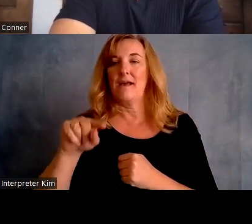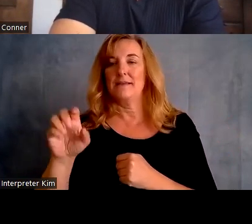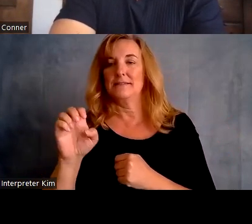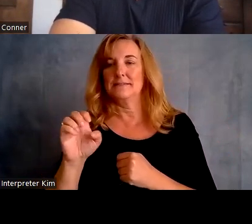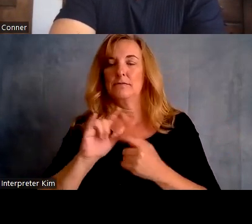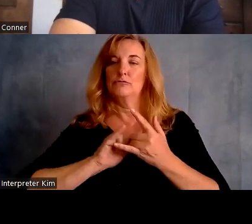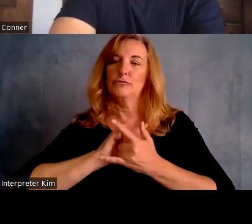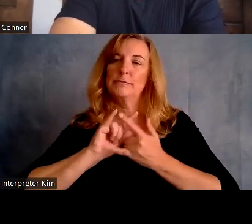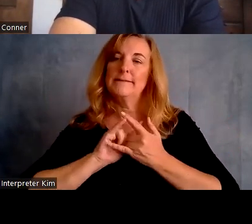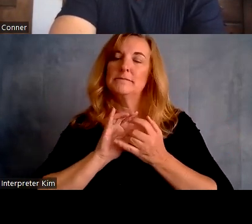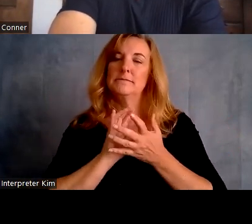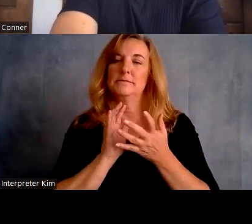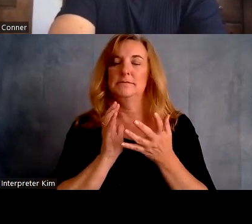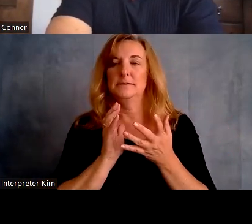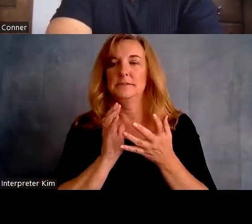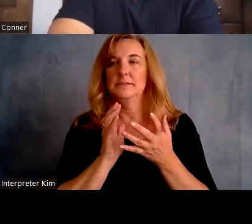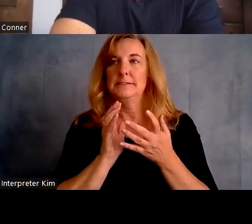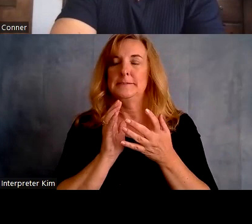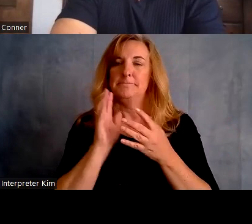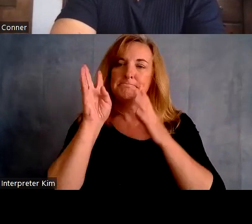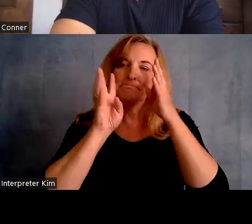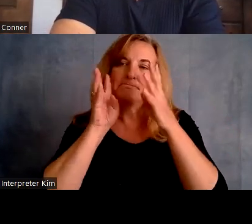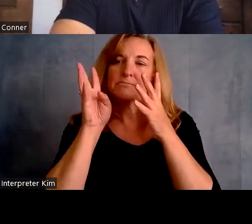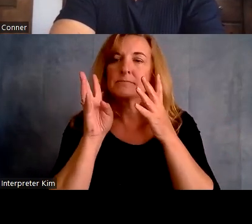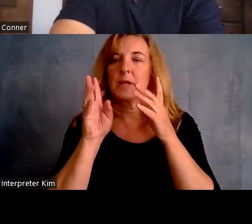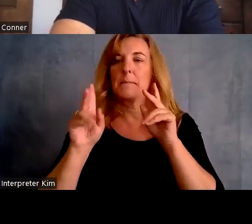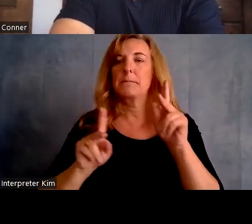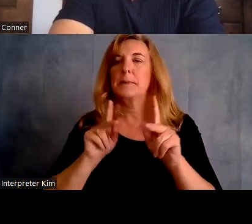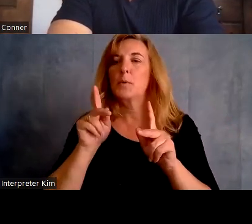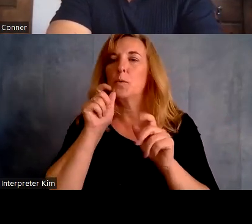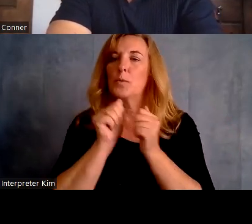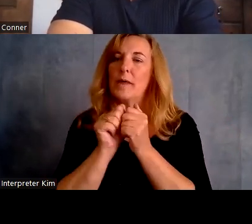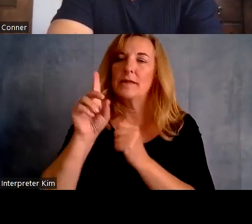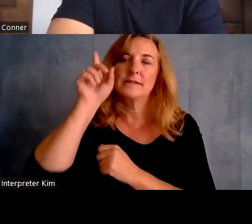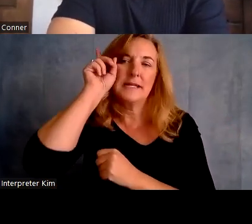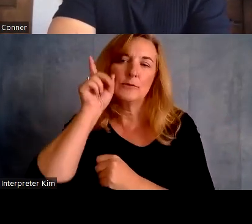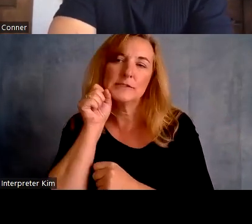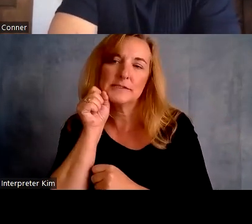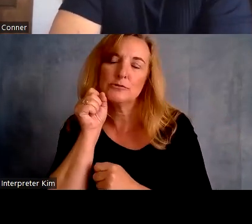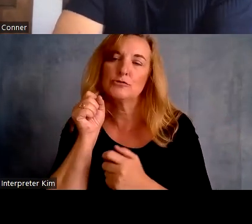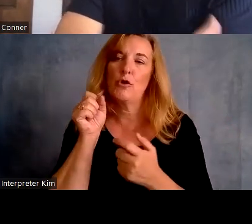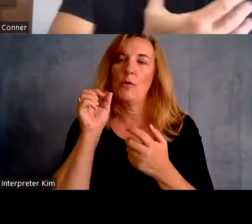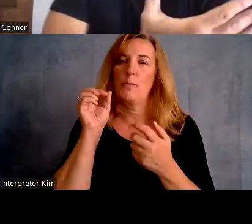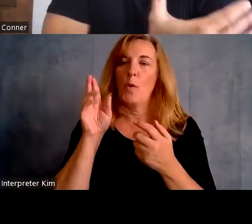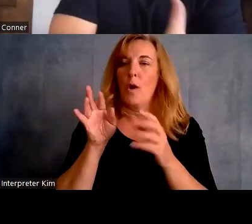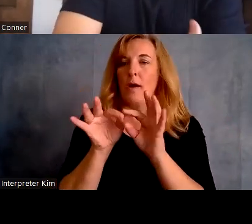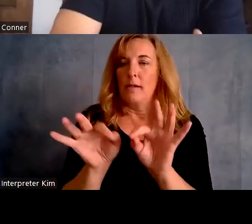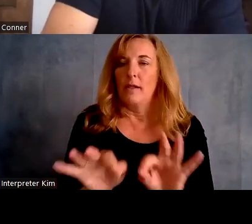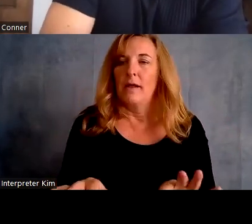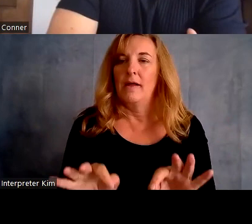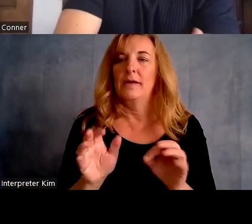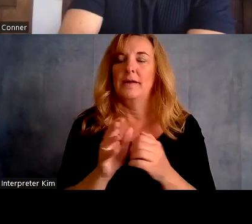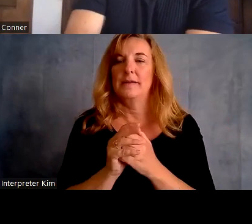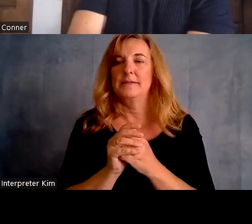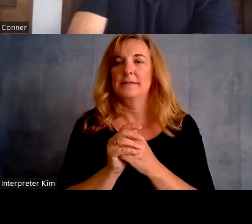There's your person with Down syndrome who's a little angel, and all that sort of